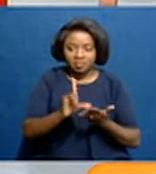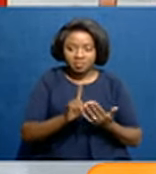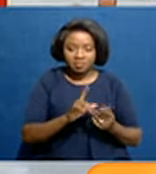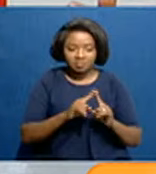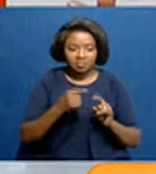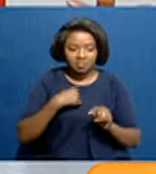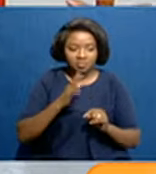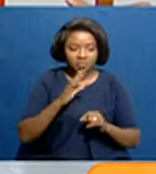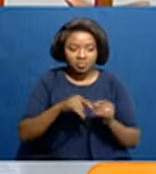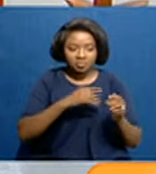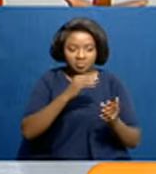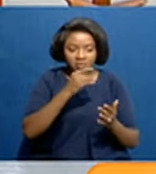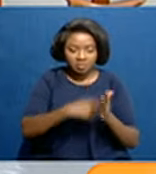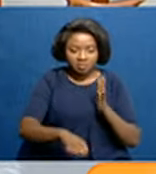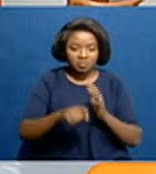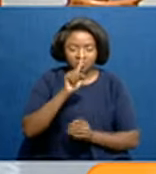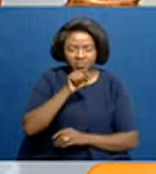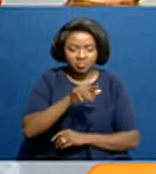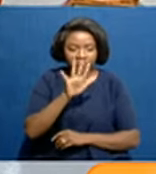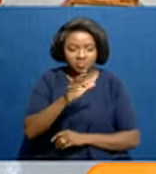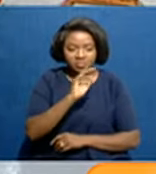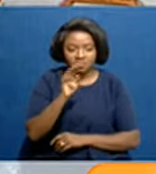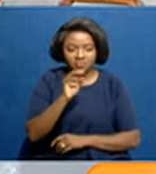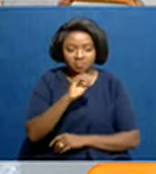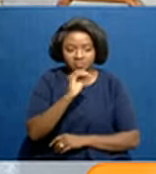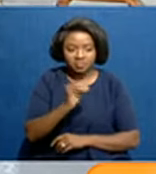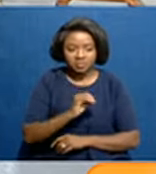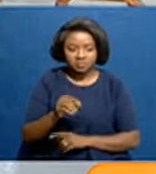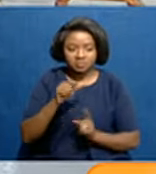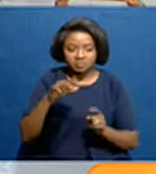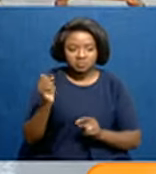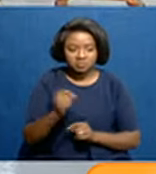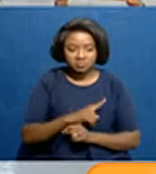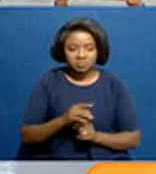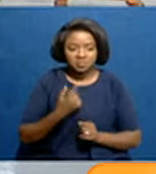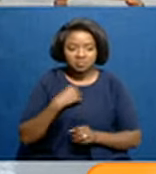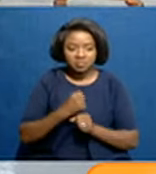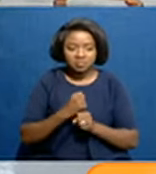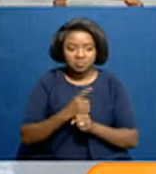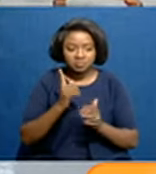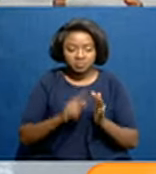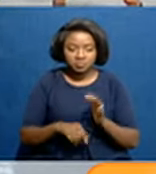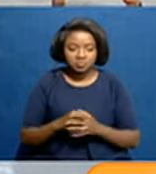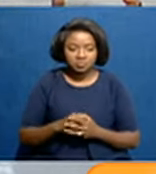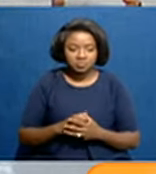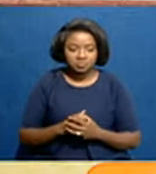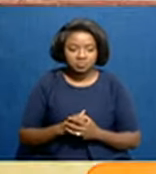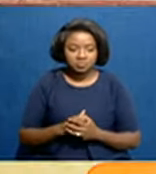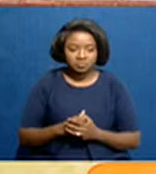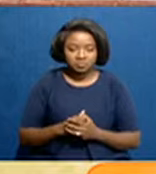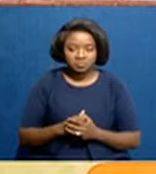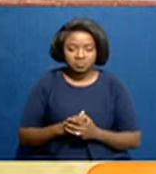deducted 1.5 this month. Yes. What do I do about that 20% mortgage that I'm paying? Okay. So,